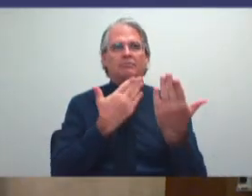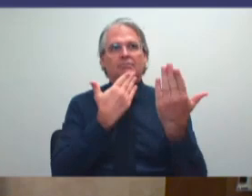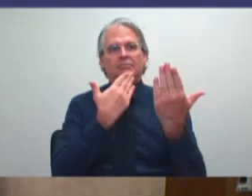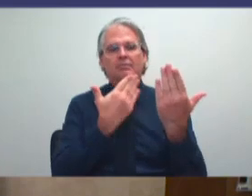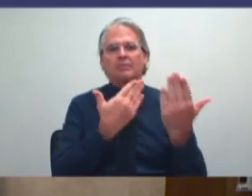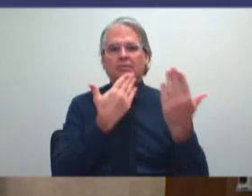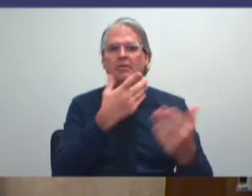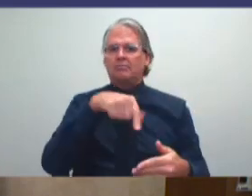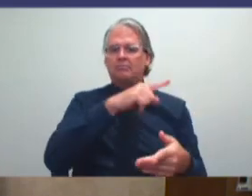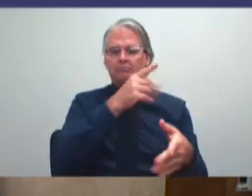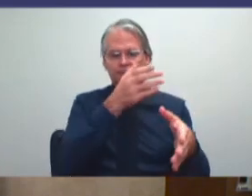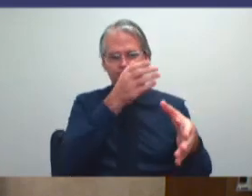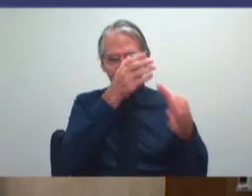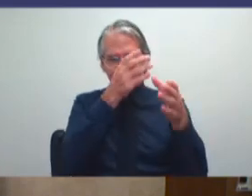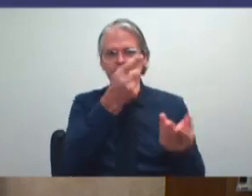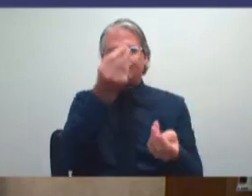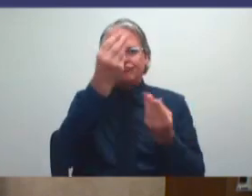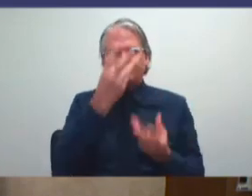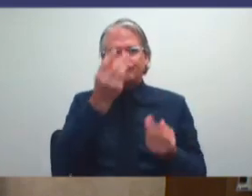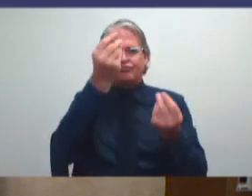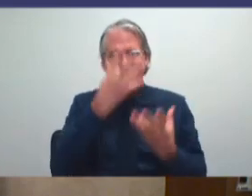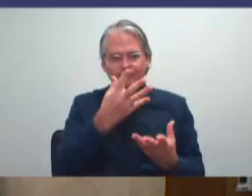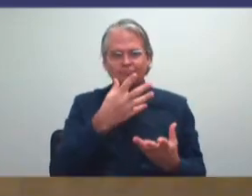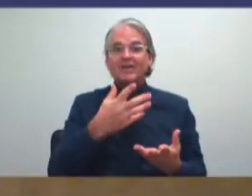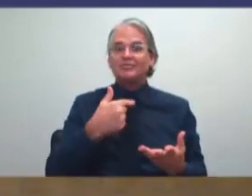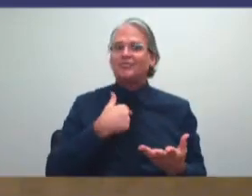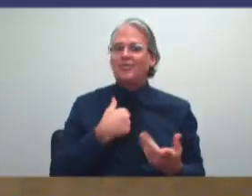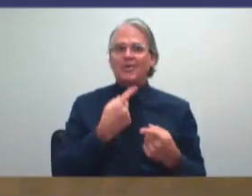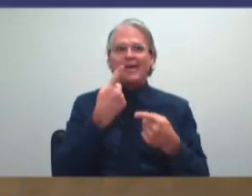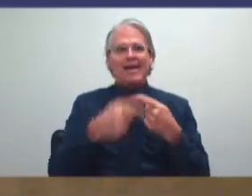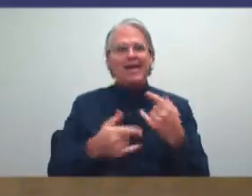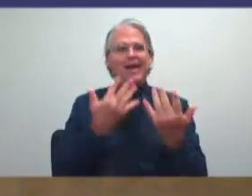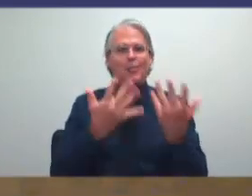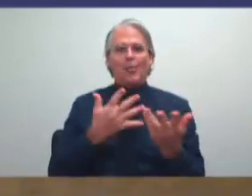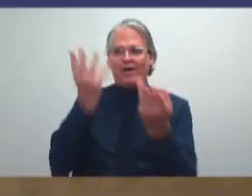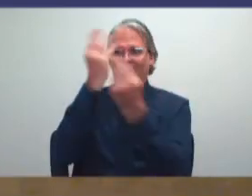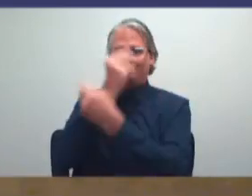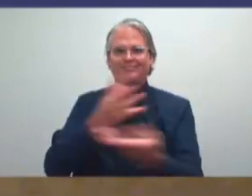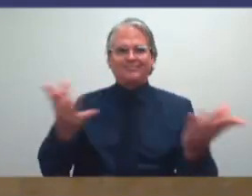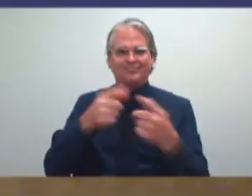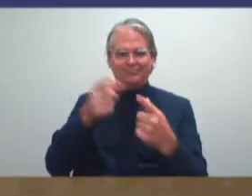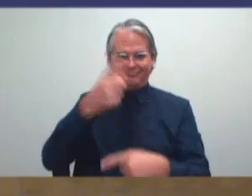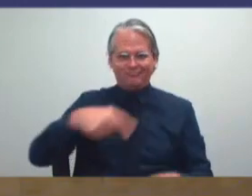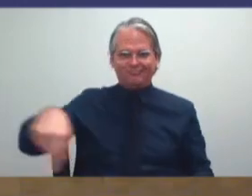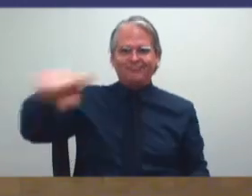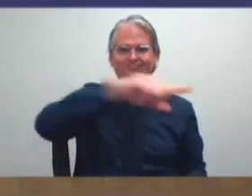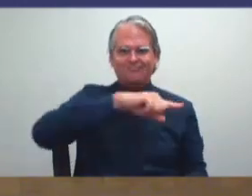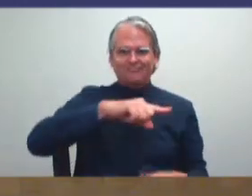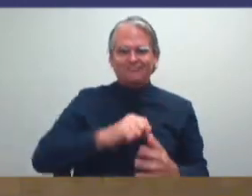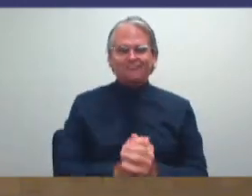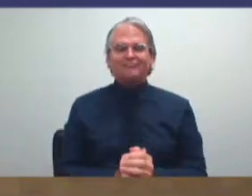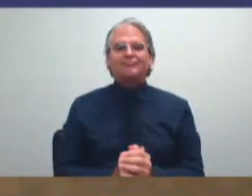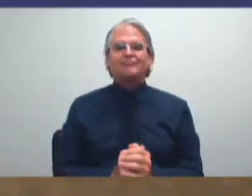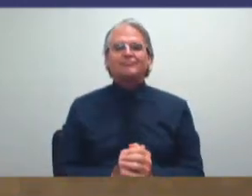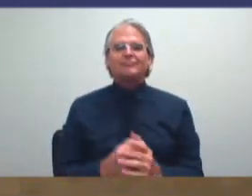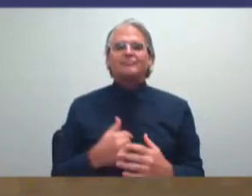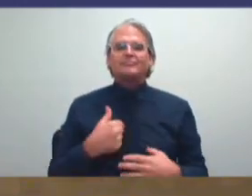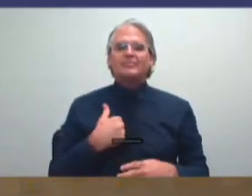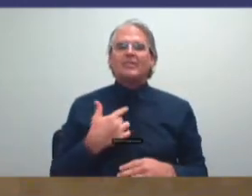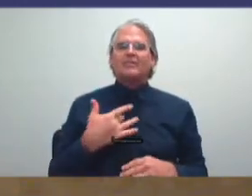that information with our entire community. So I think it's been extremely helpful.